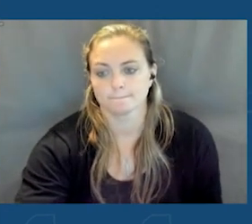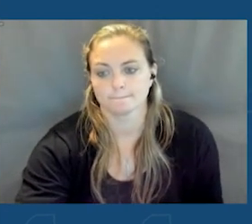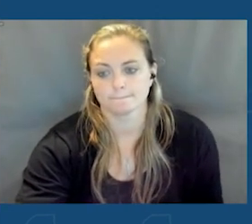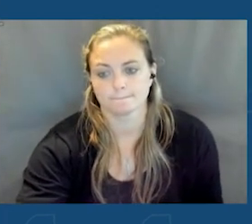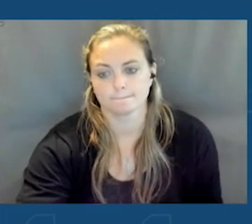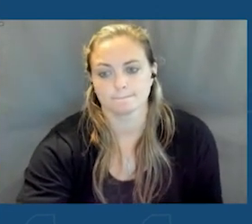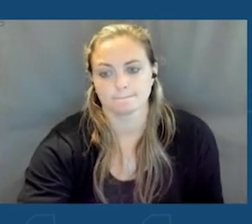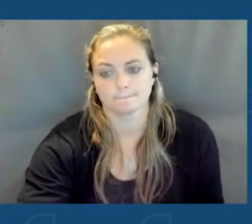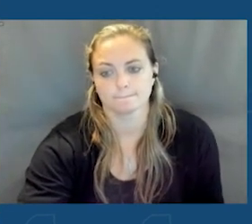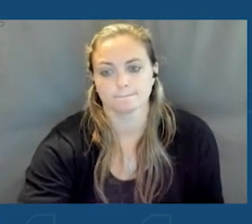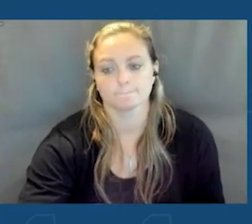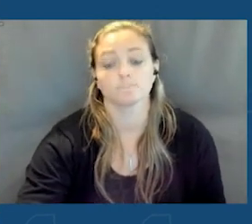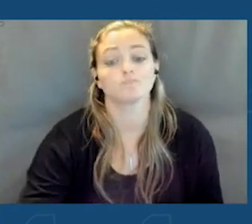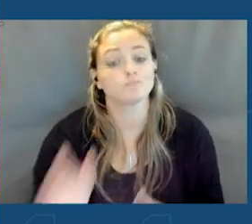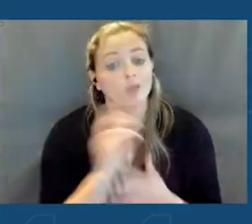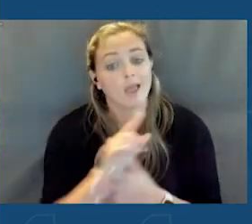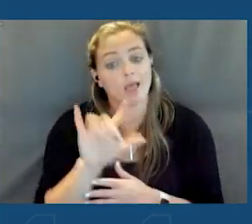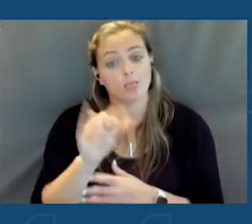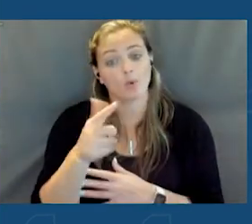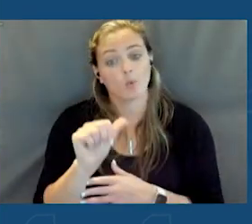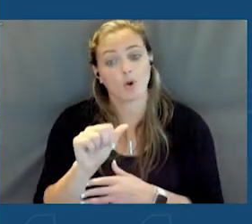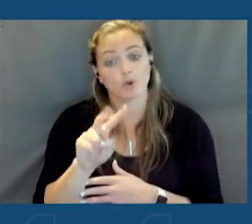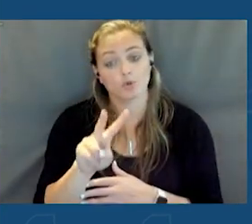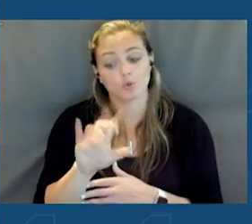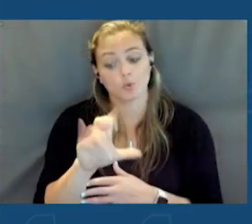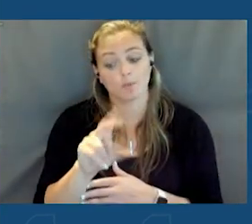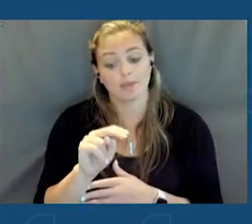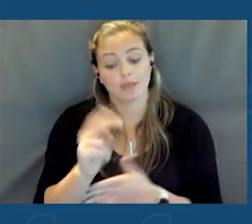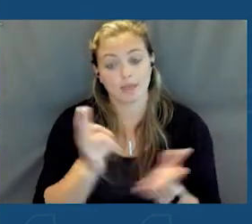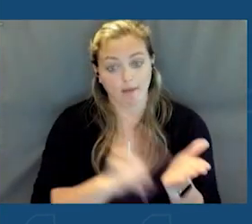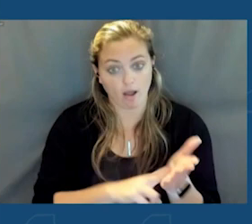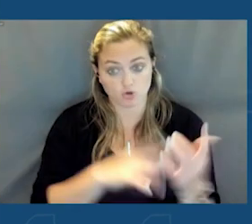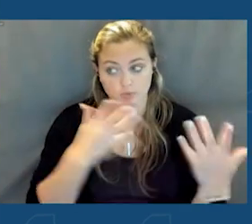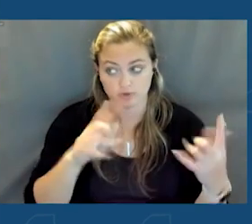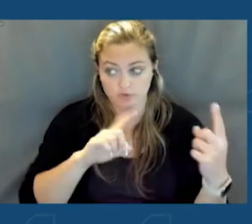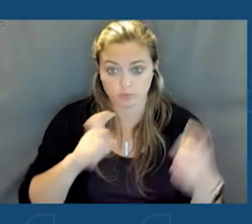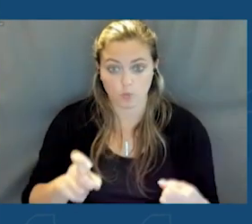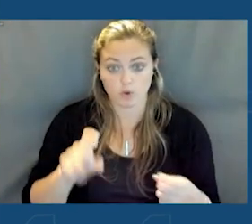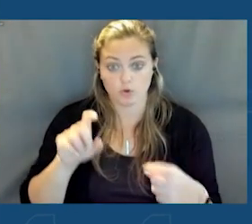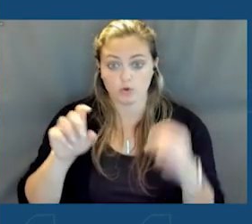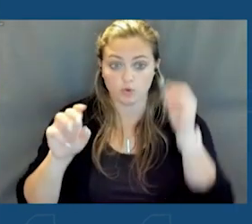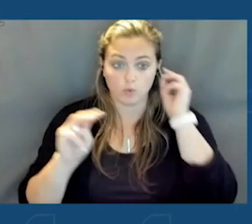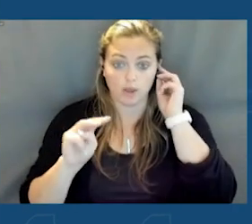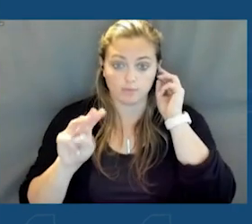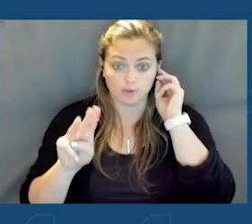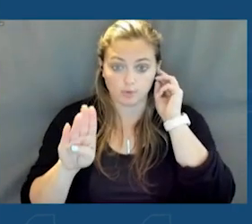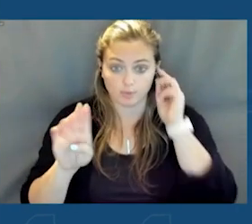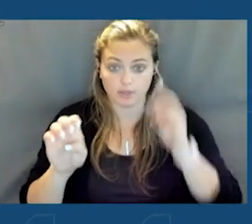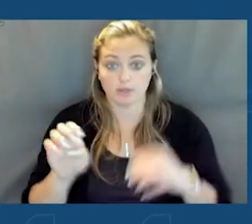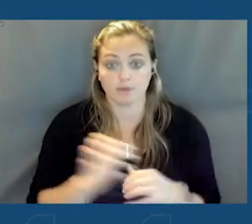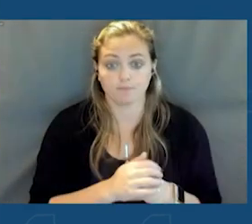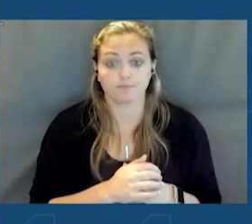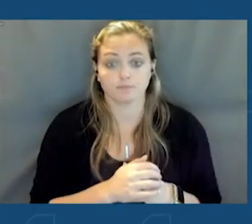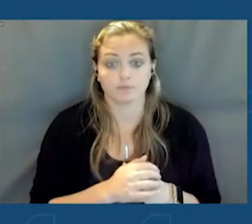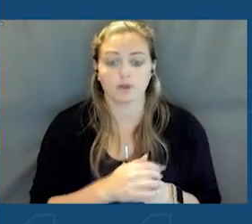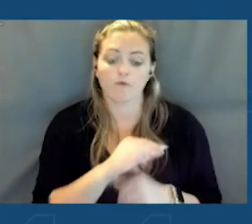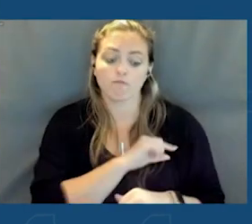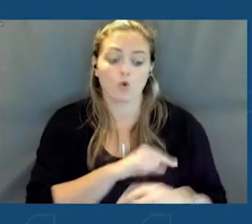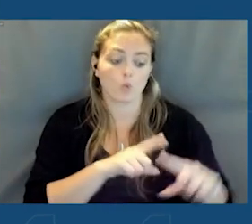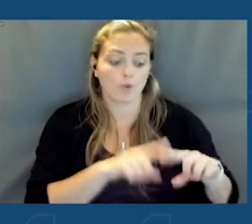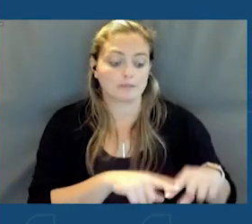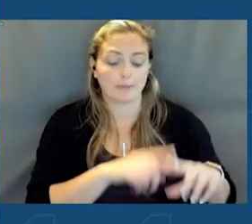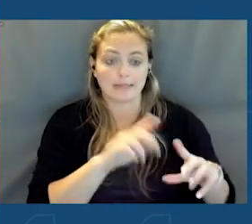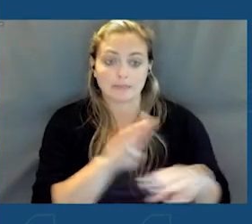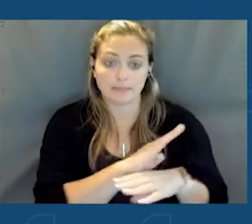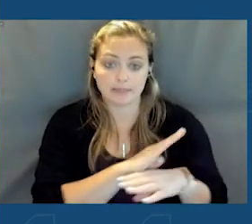And up at LaGuardia, $2 billion in contracts have been awarded to MWBEs. For Queens-based businesses, we're talking